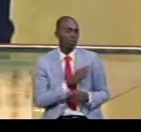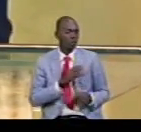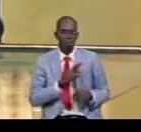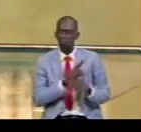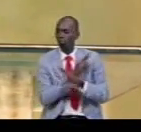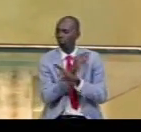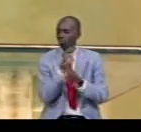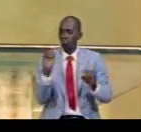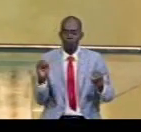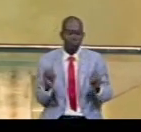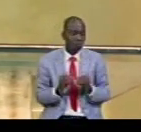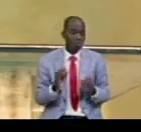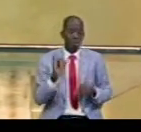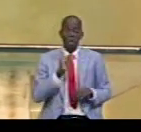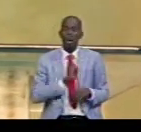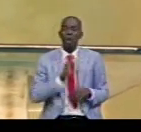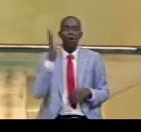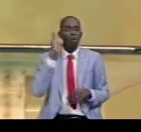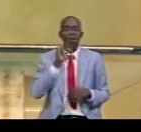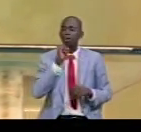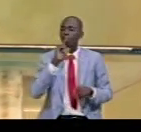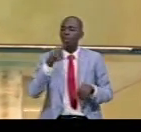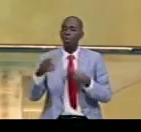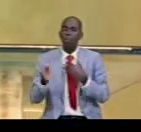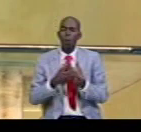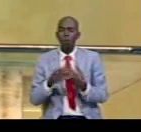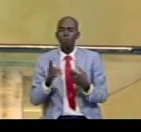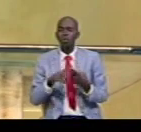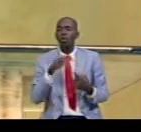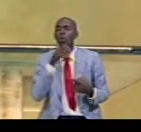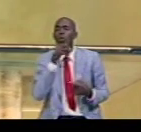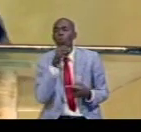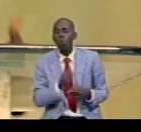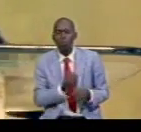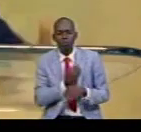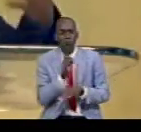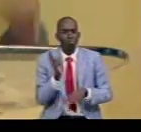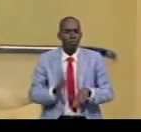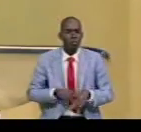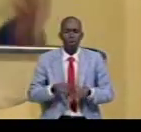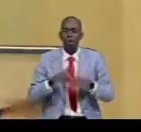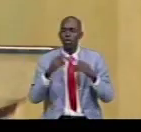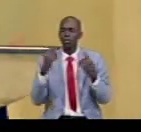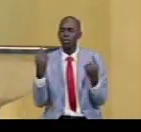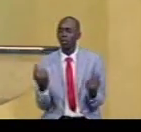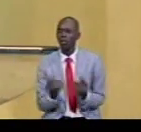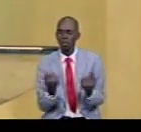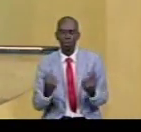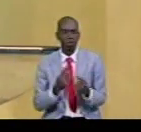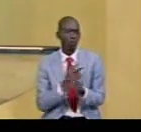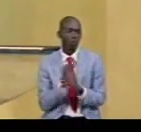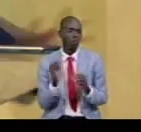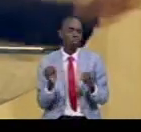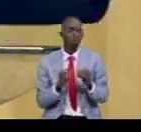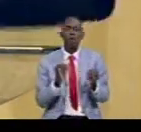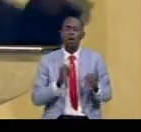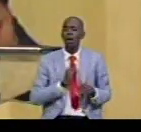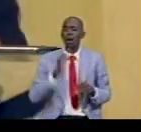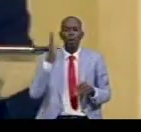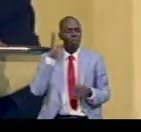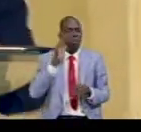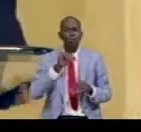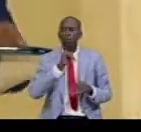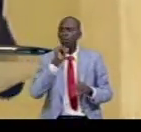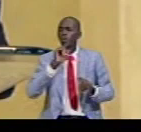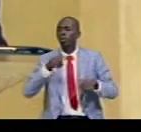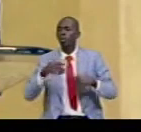morning, Lord, I will not go back to the old life. I will not go back to the sinful life. That life that you are delivering me from at this time, I will not go back to